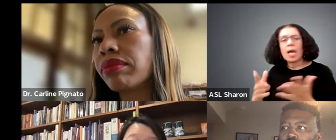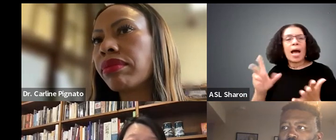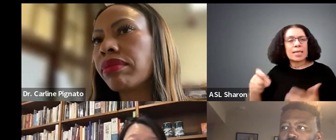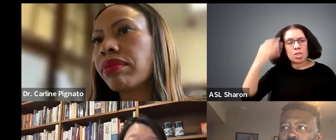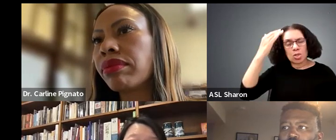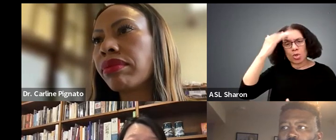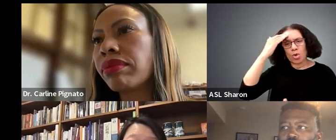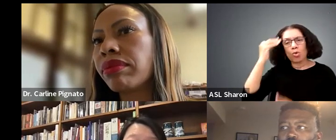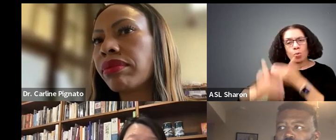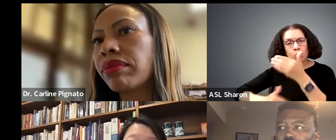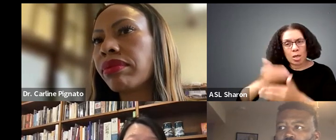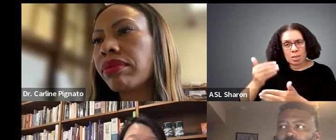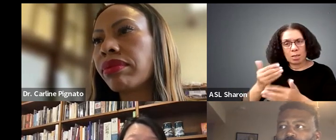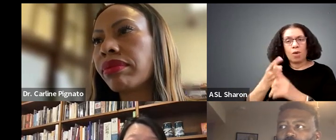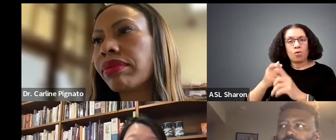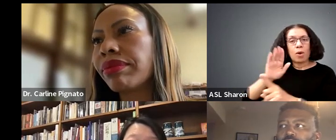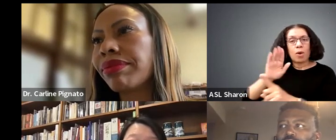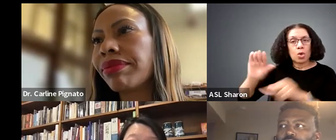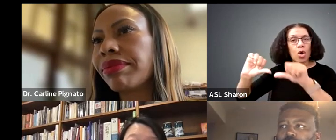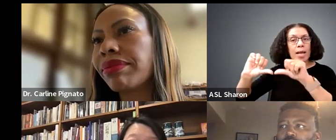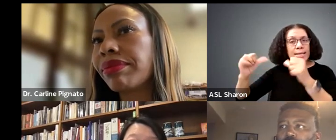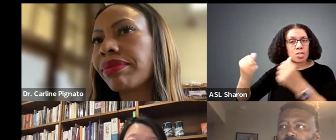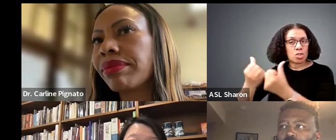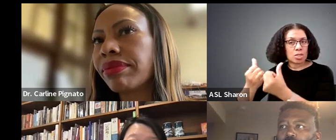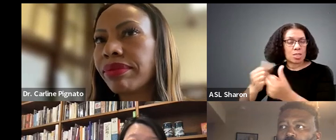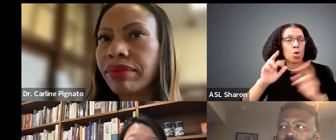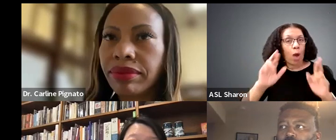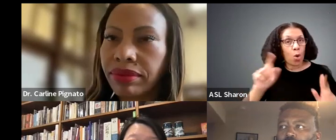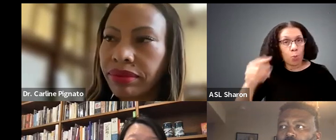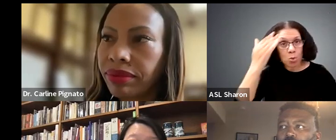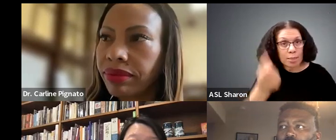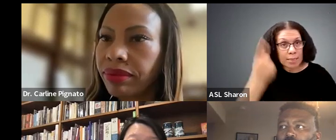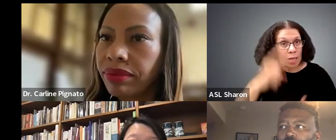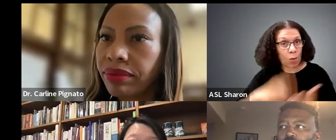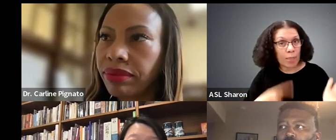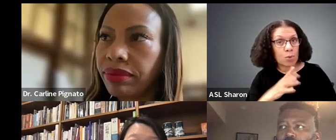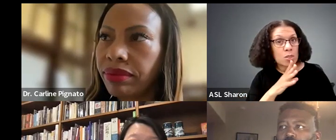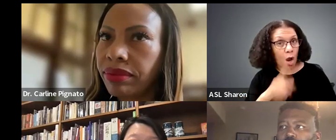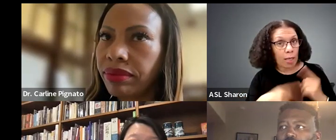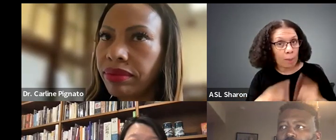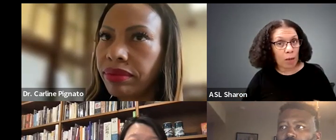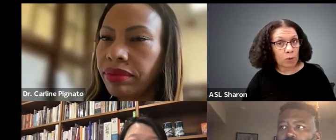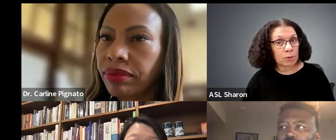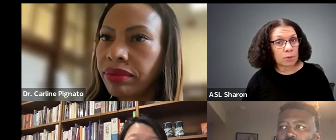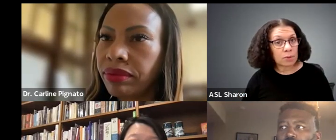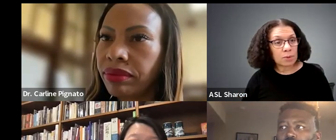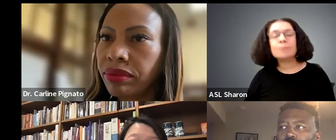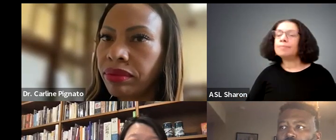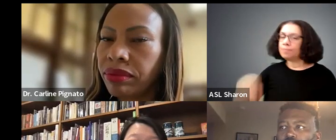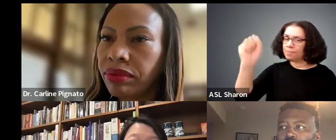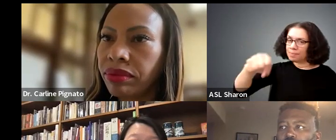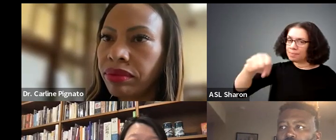of what he was describing for your agency, that your agency does. So I hope you're familiar with what he's referring to. Yes, we did this process